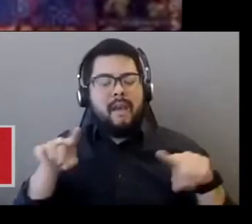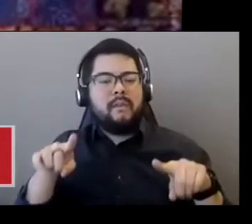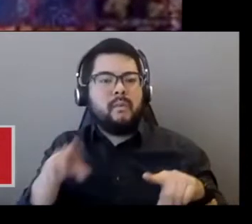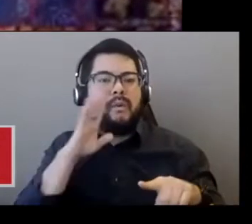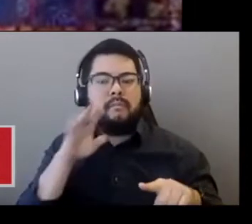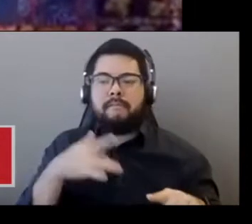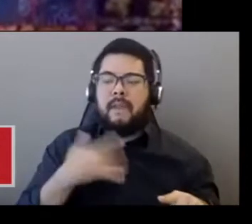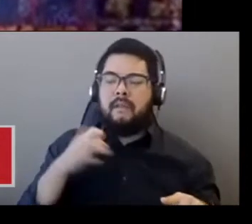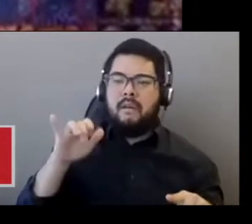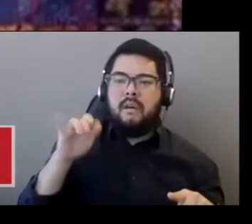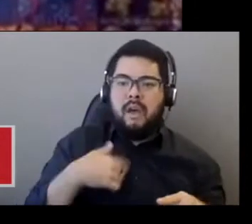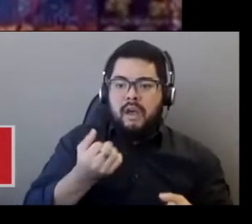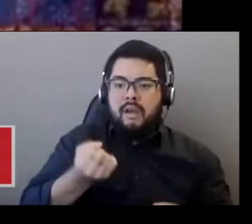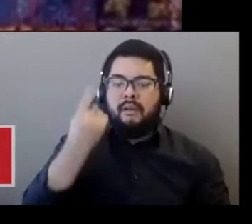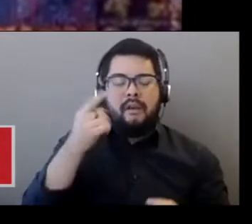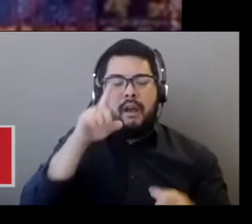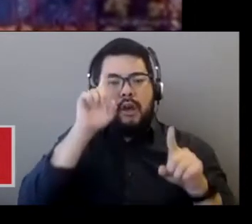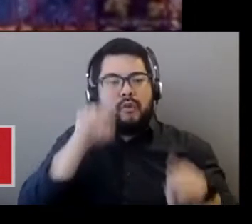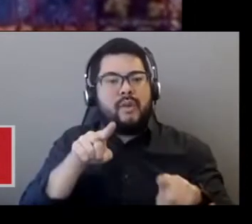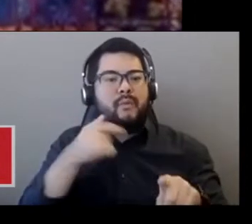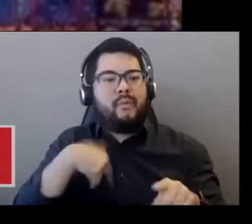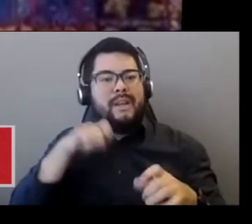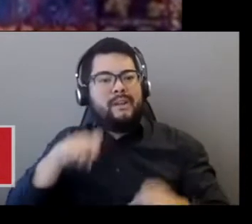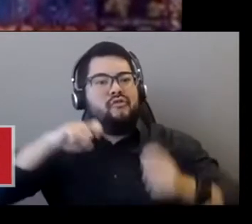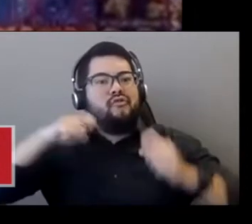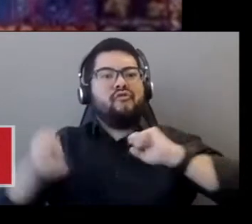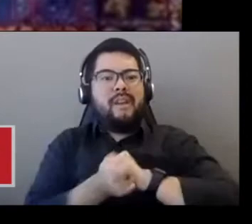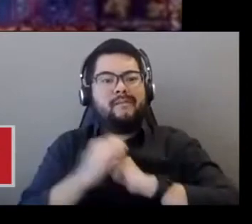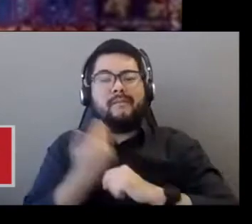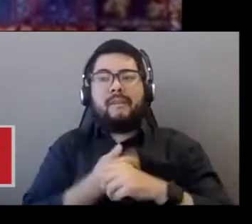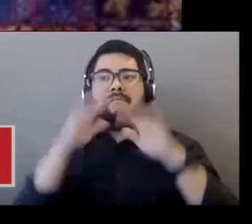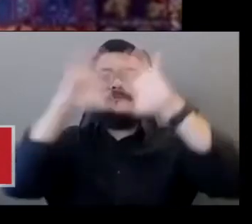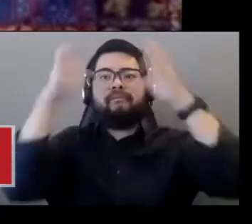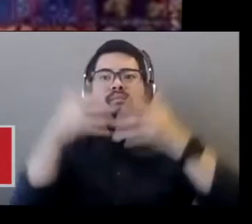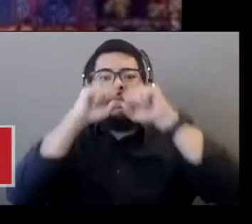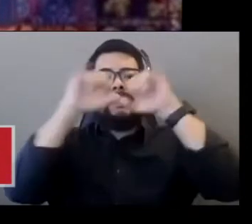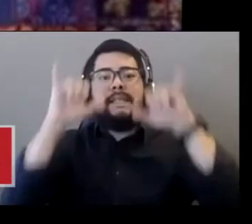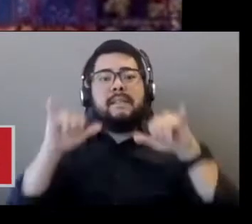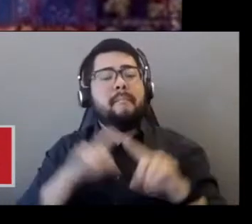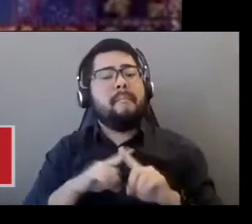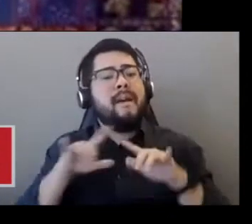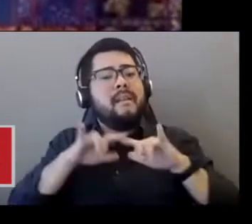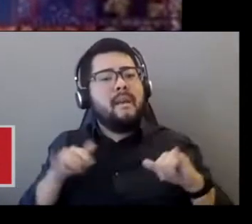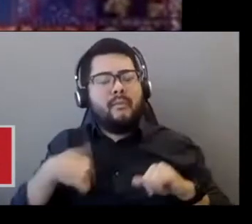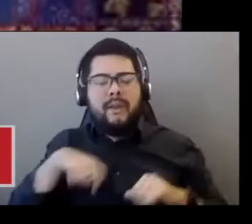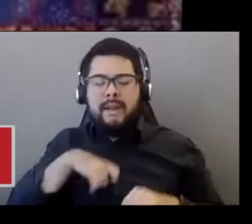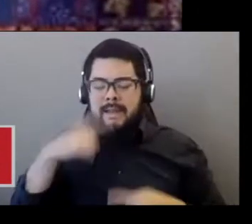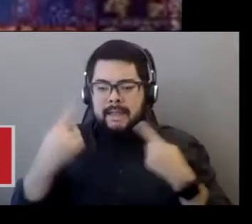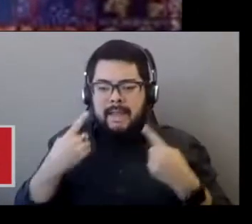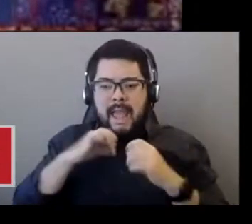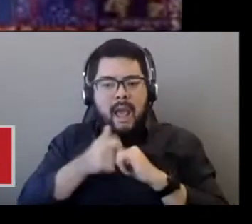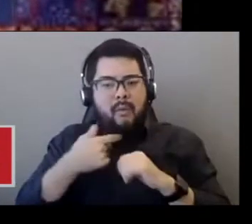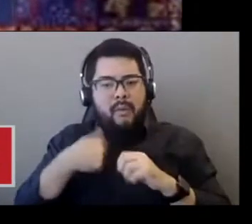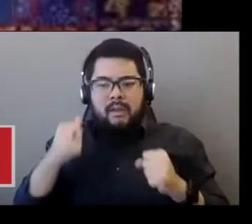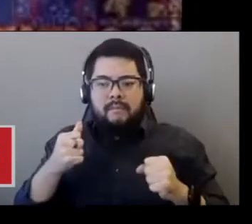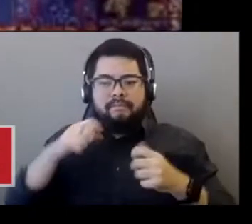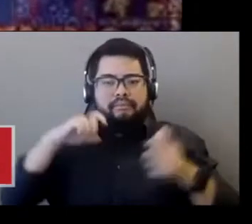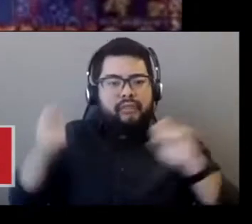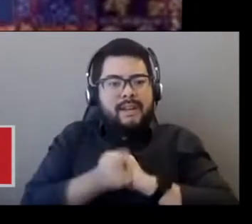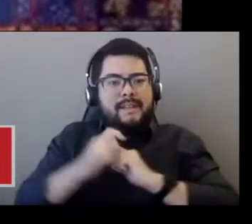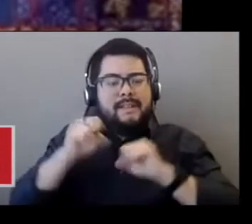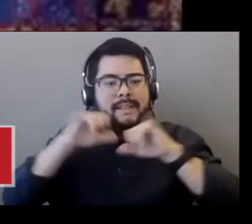radically reconceptualized. But this begs the conversation of how deep our commitment to abolition runs and what its limits may